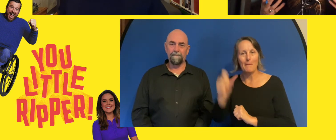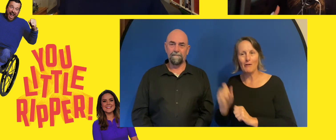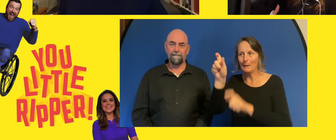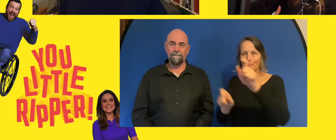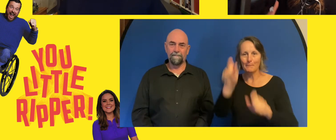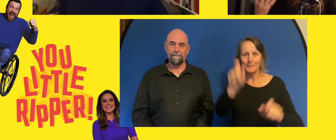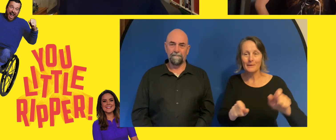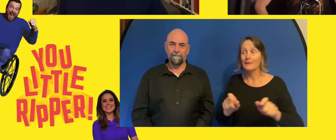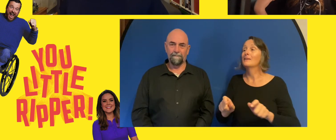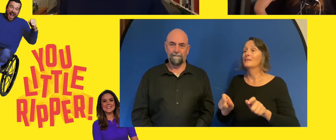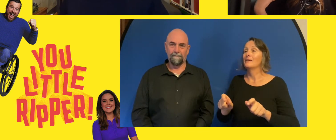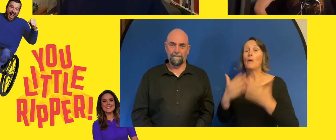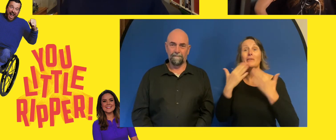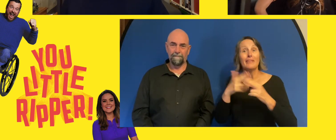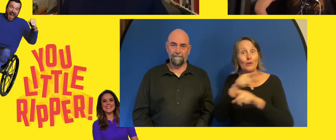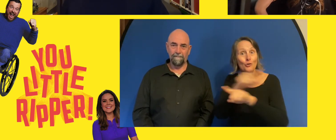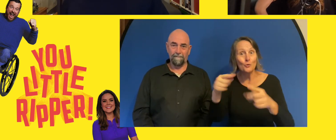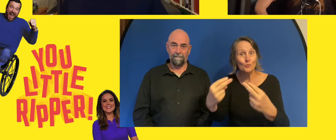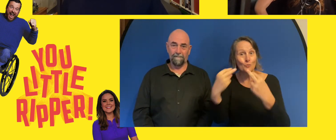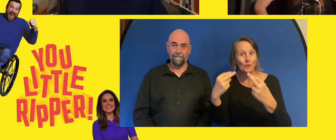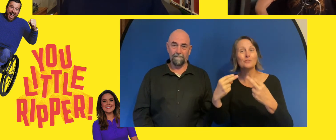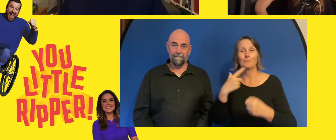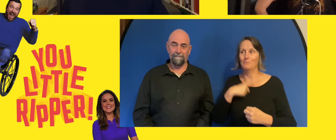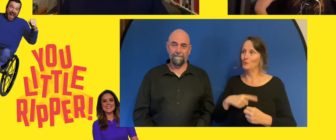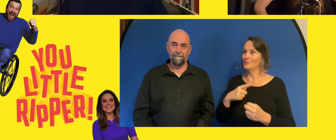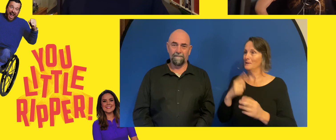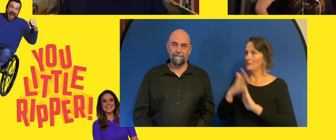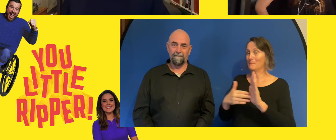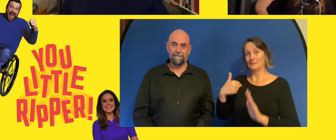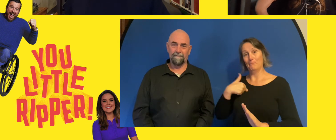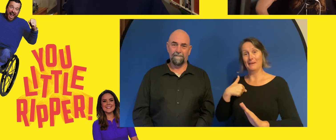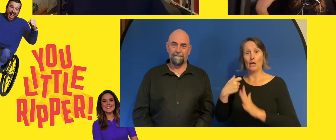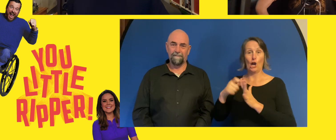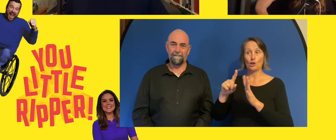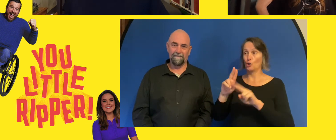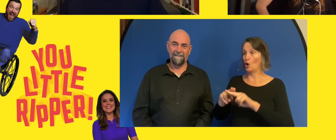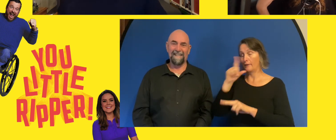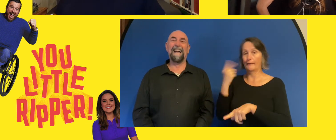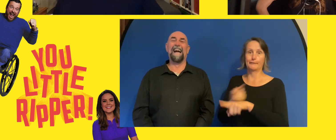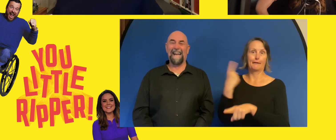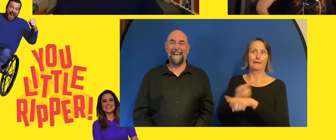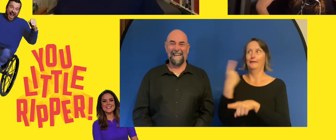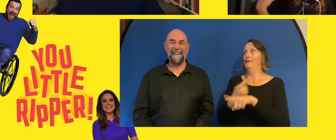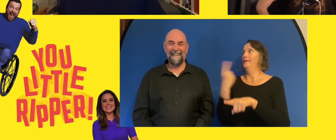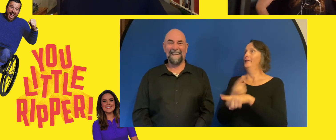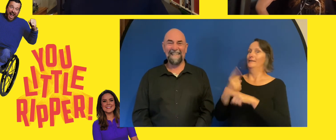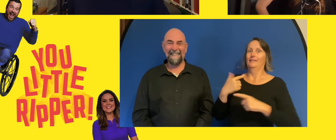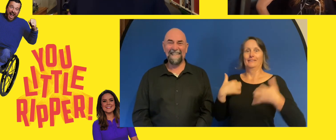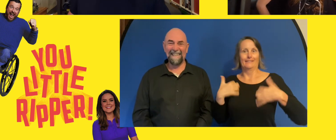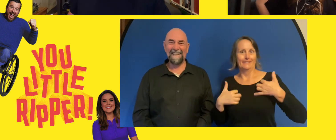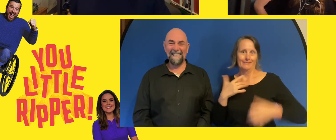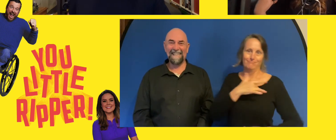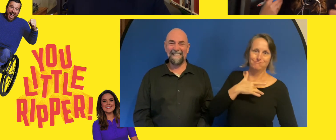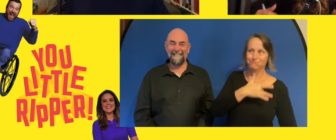we thank you listening to us, because it just lets Kurt and I just bang on about a whole bunch of stuff that we get super emotional about and